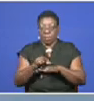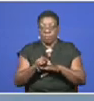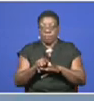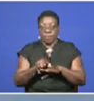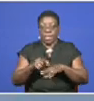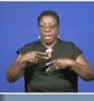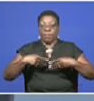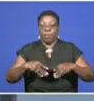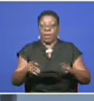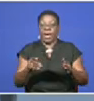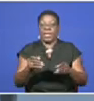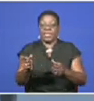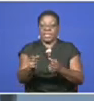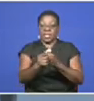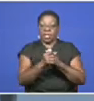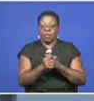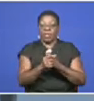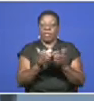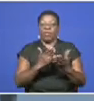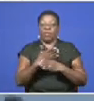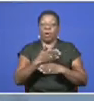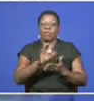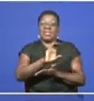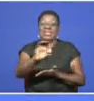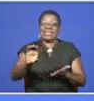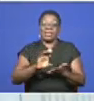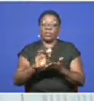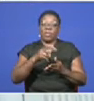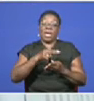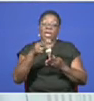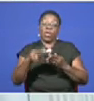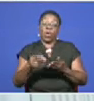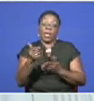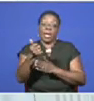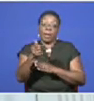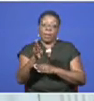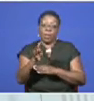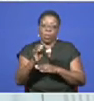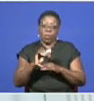and providing security throughout central and northern Abaco and outlying keys.